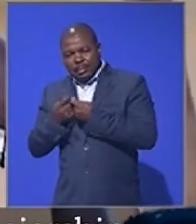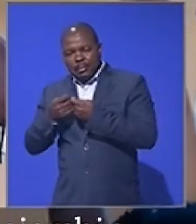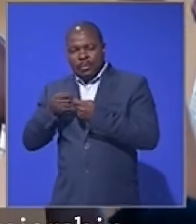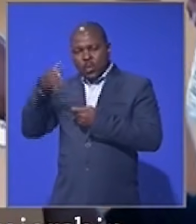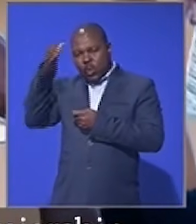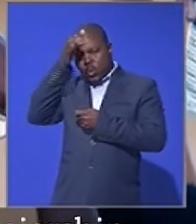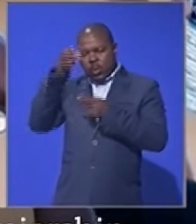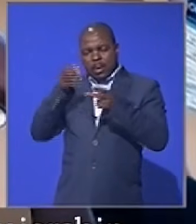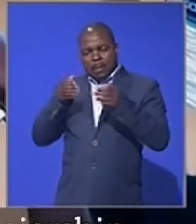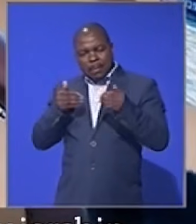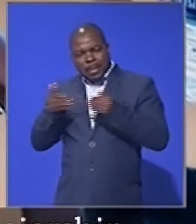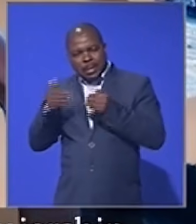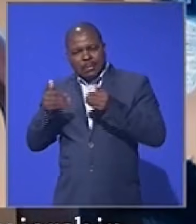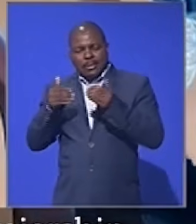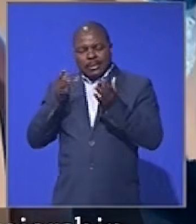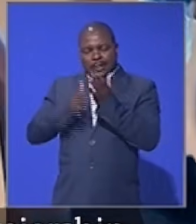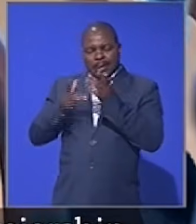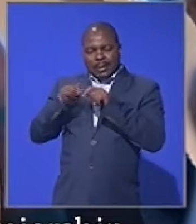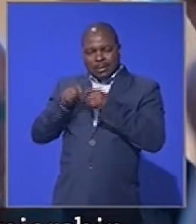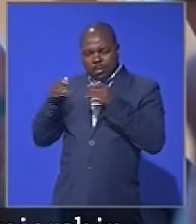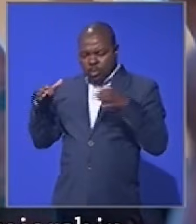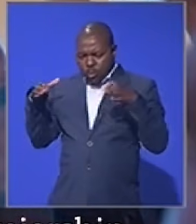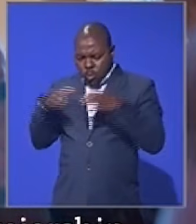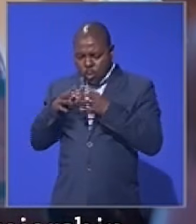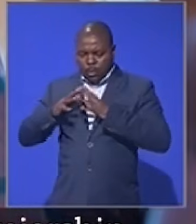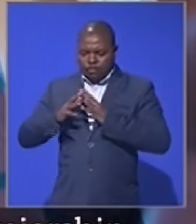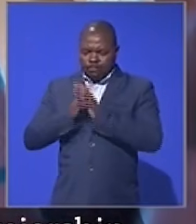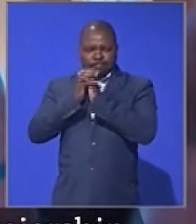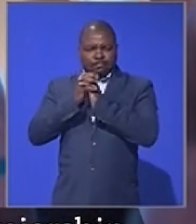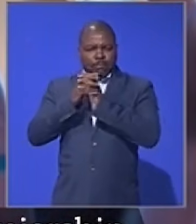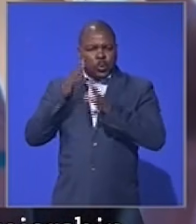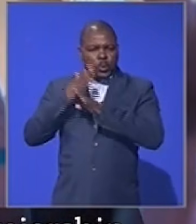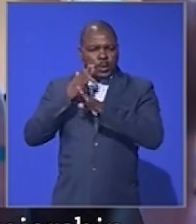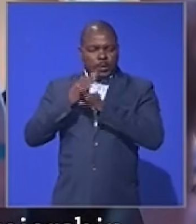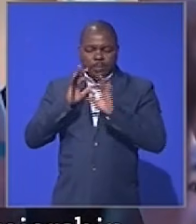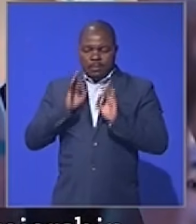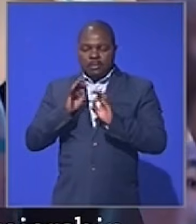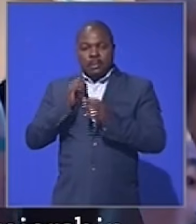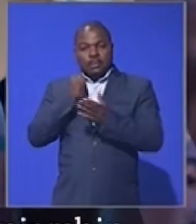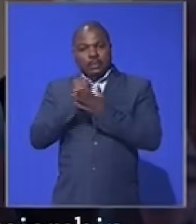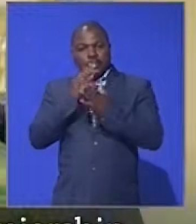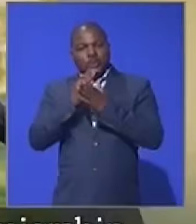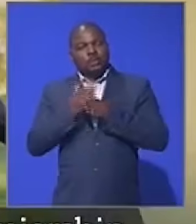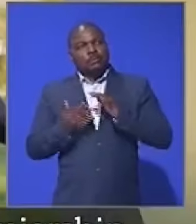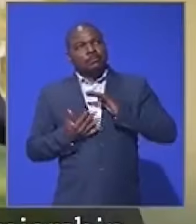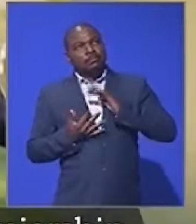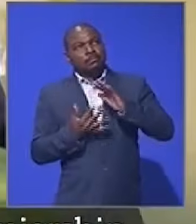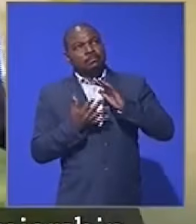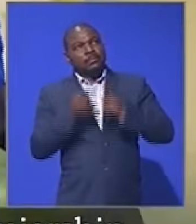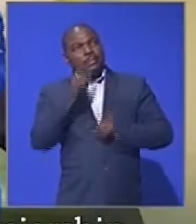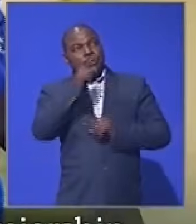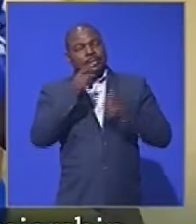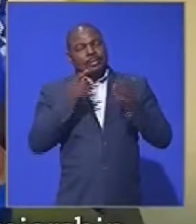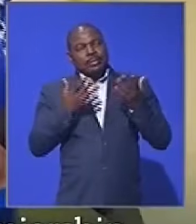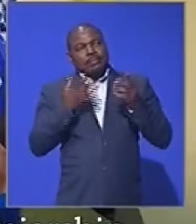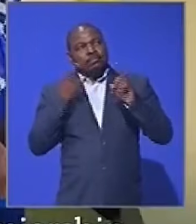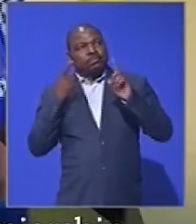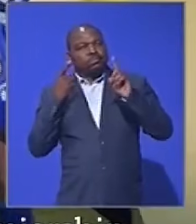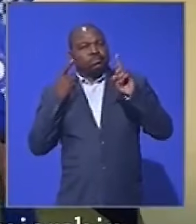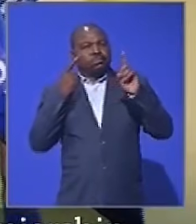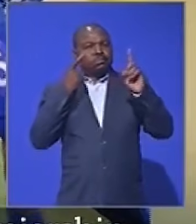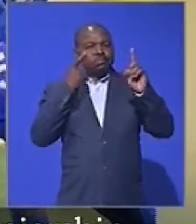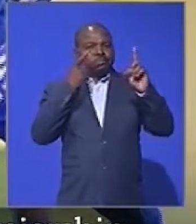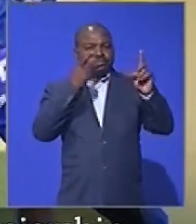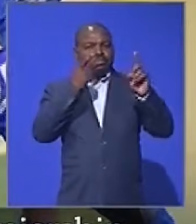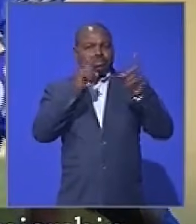department, the technical team re be really united ka mokana re šoma mmogo. So that particular inspiration ya management le technical team ya re pele ya